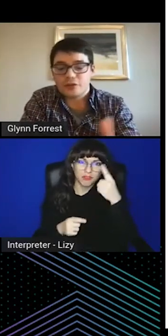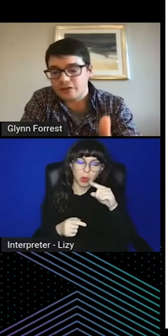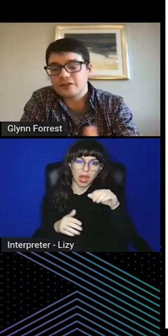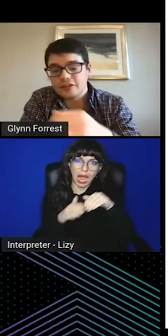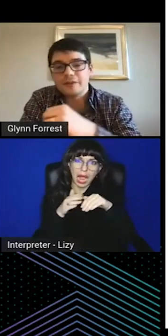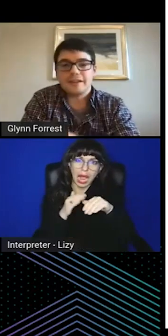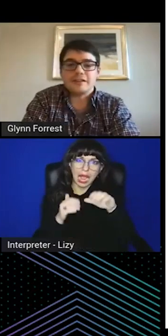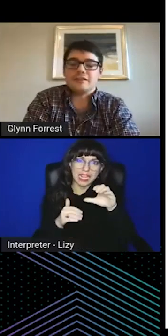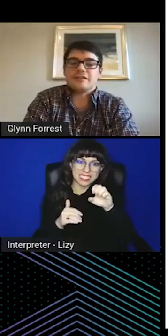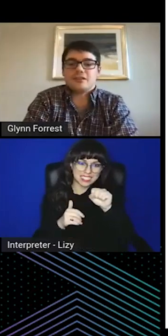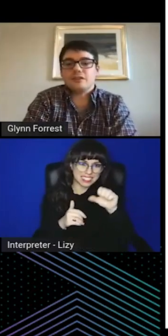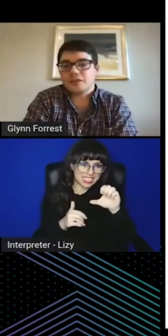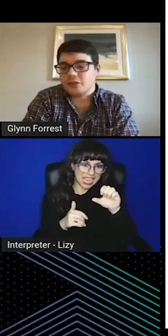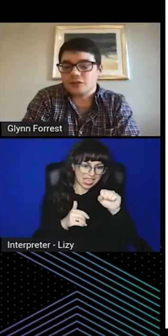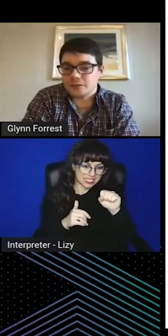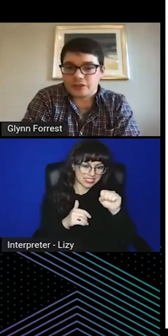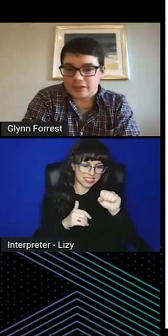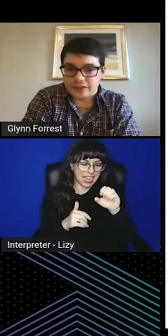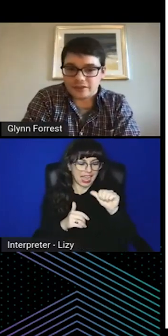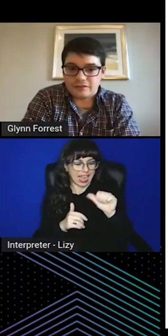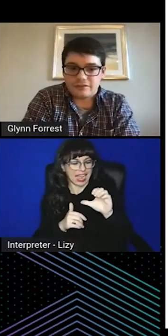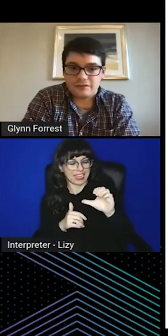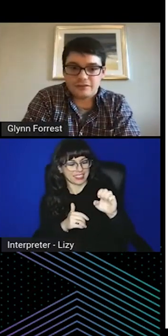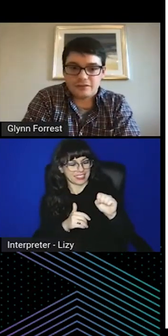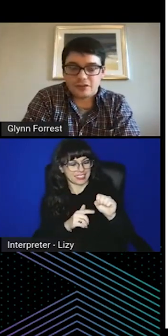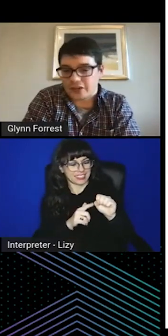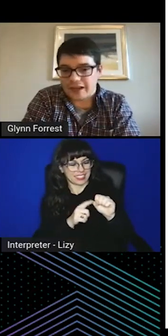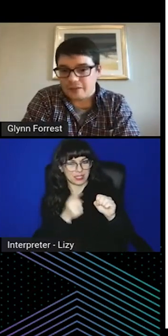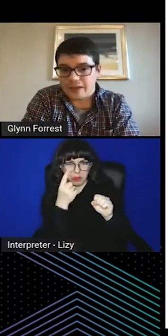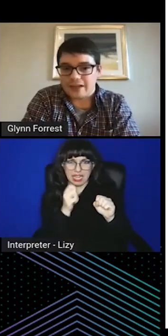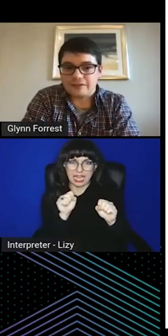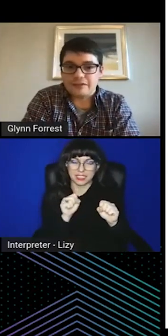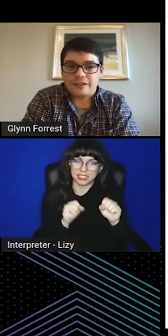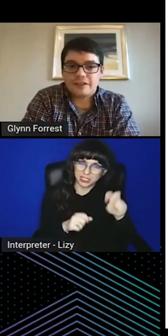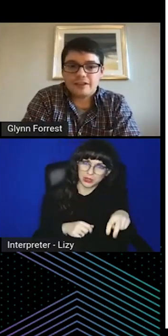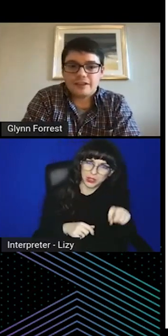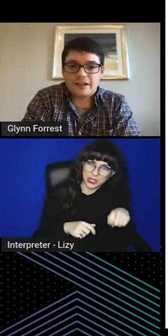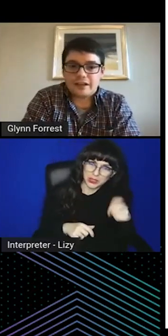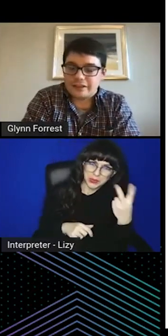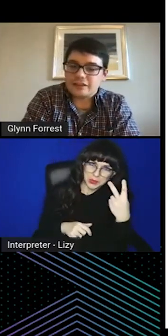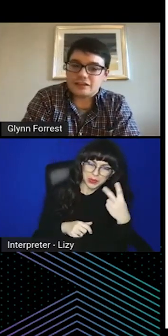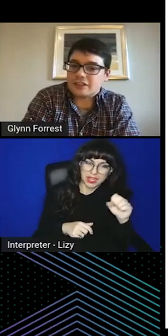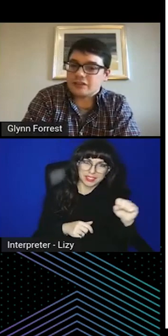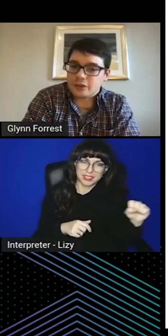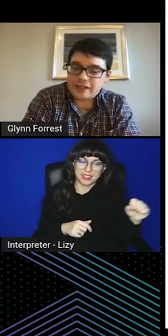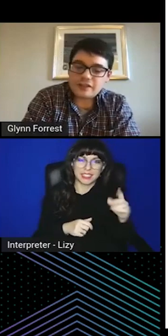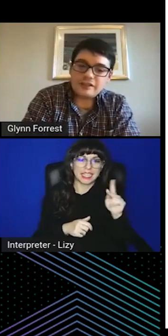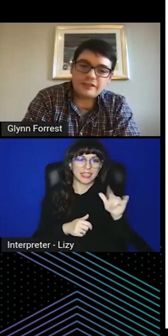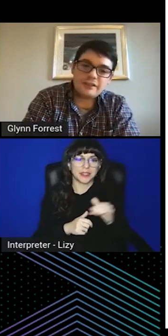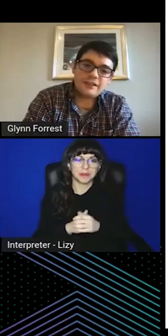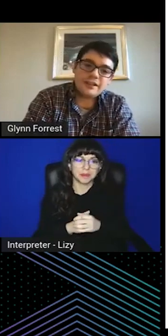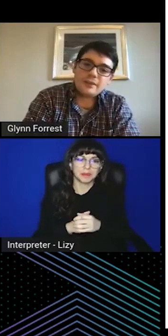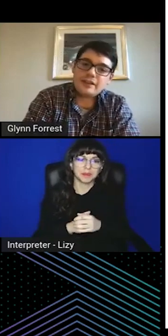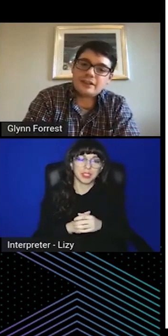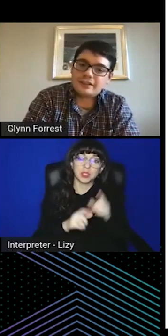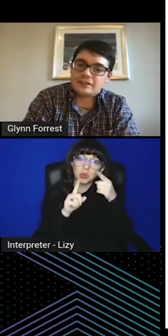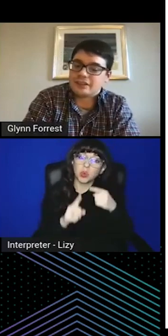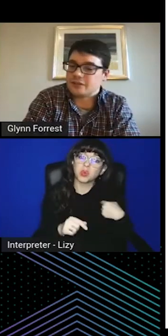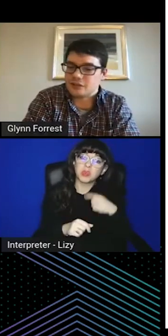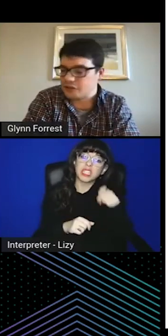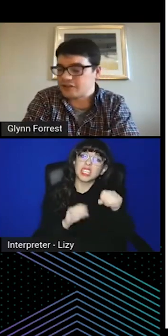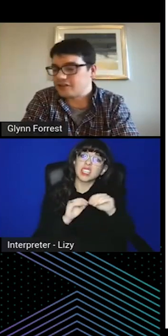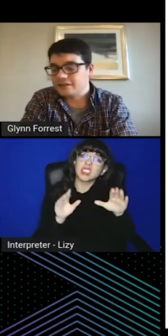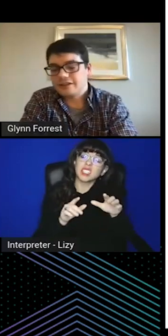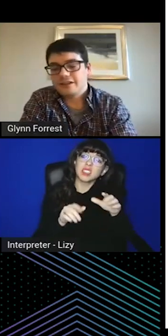So sure, documentation solves the goals we're looking to look at. We have a clear secret location and we have a clear